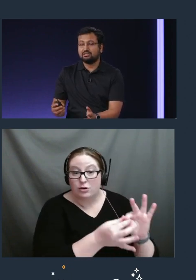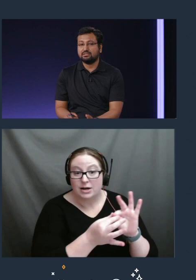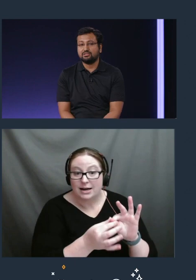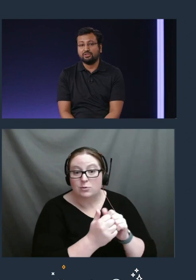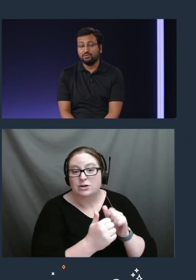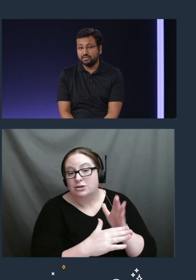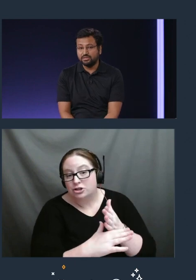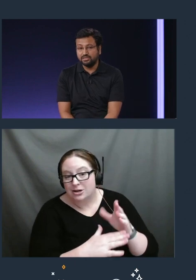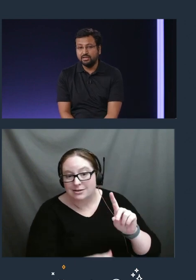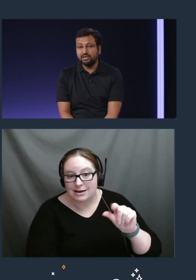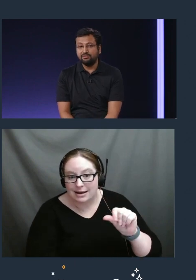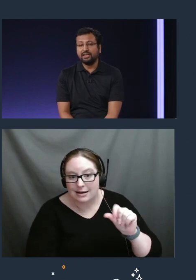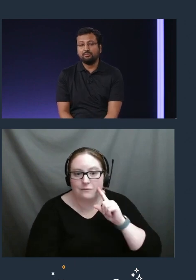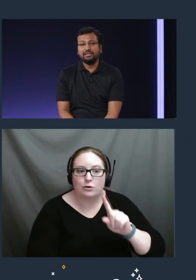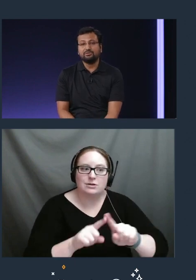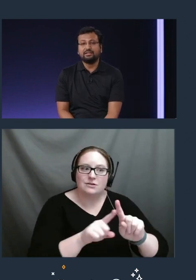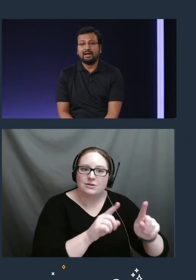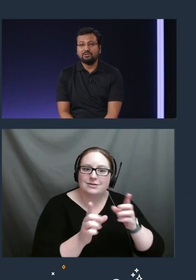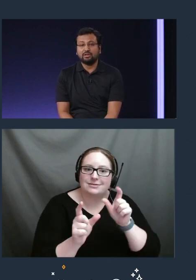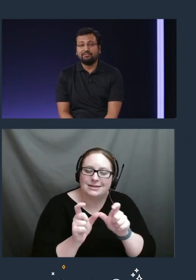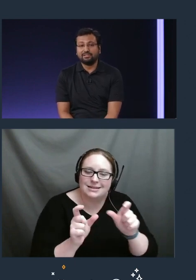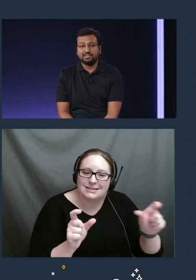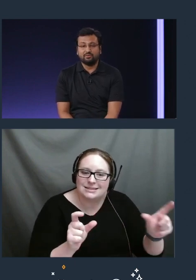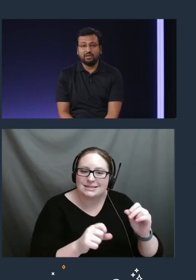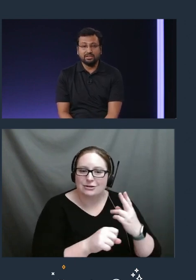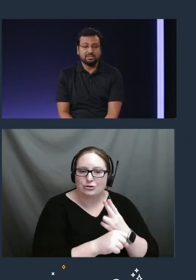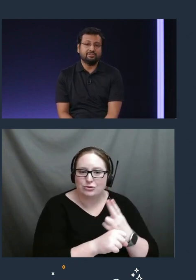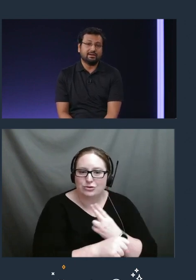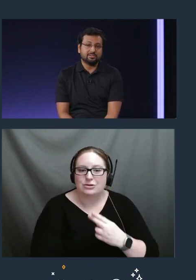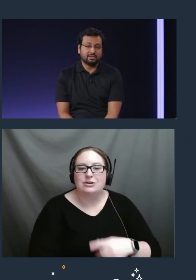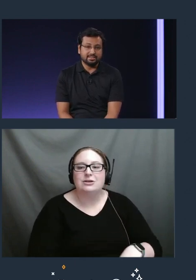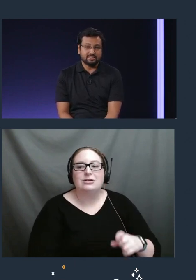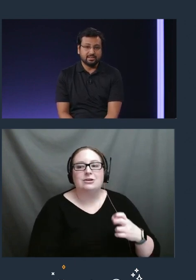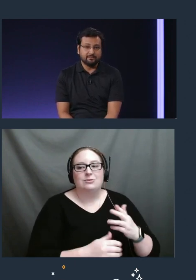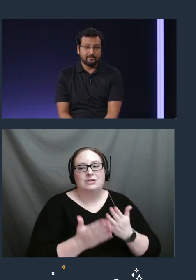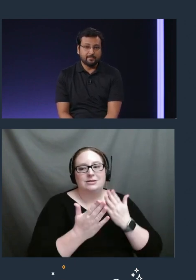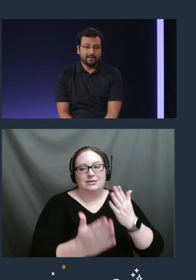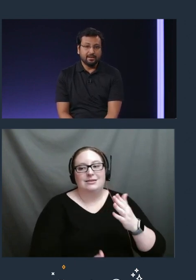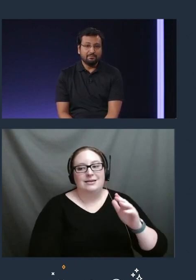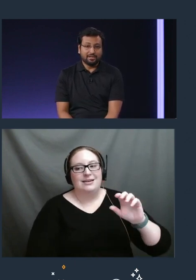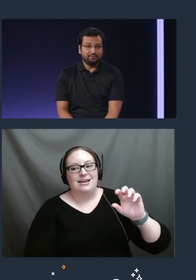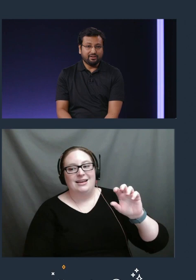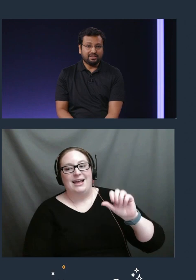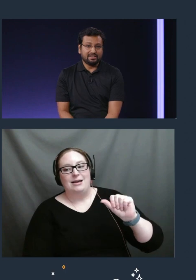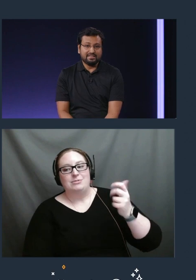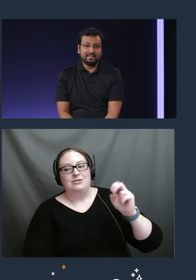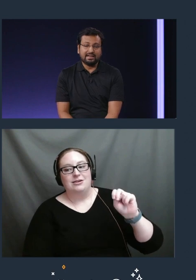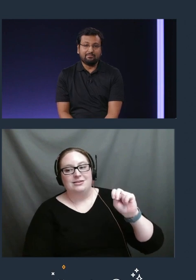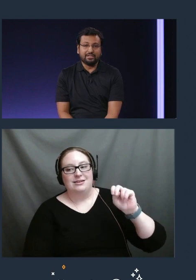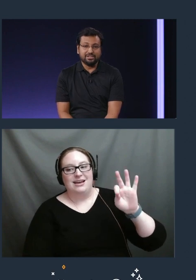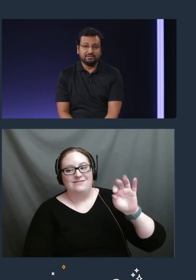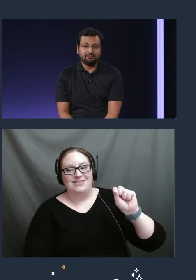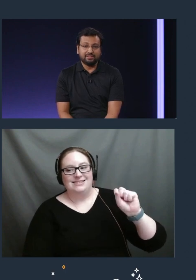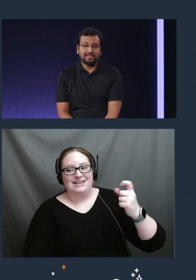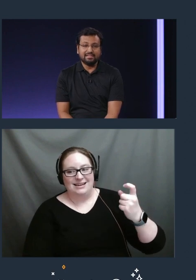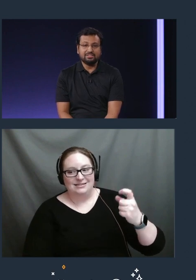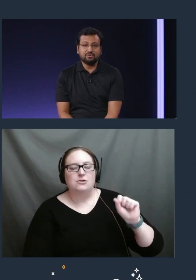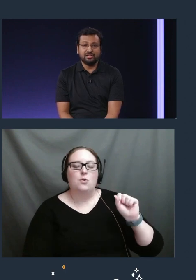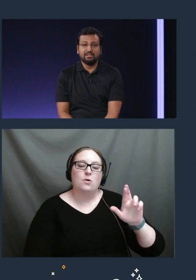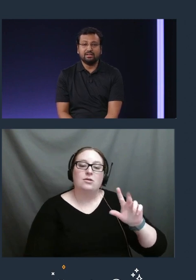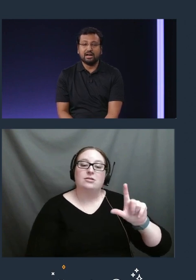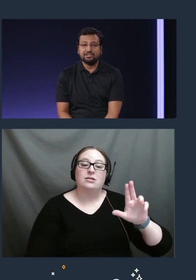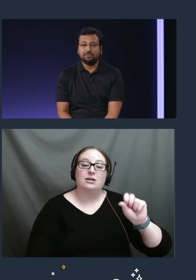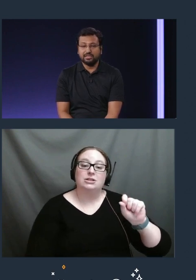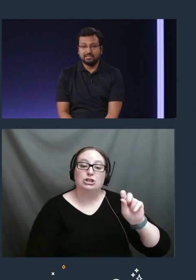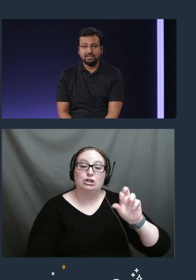across instances or users, we recommend using Amazon FSx for Lustre with Amazon S3. But if you're running a data lake application that needs to